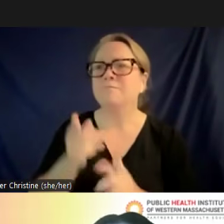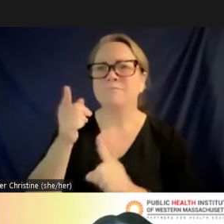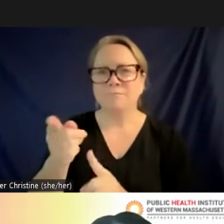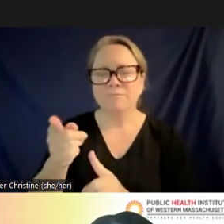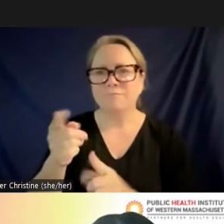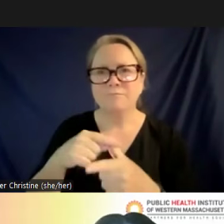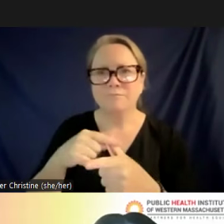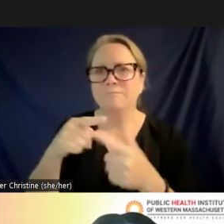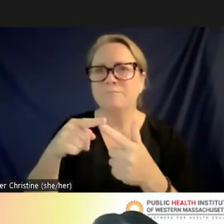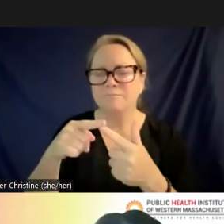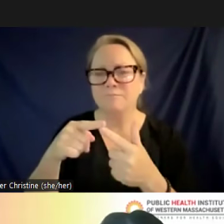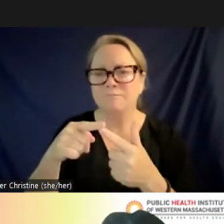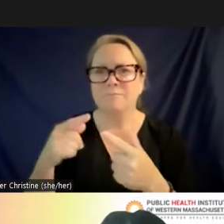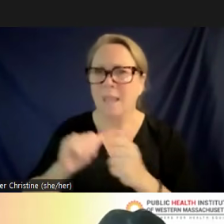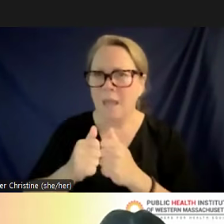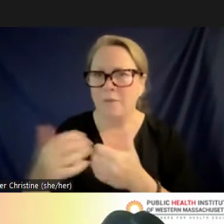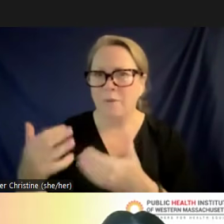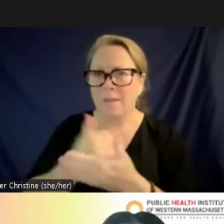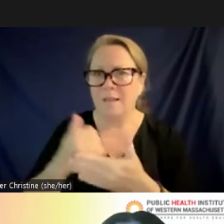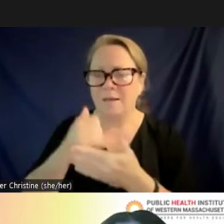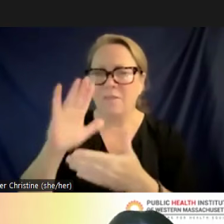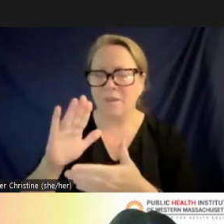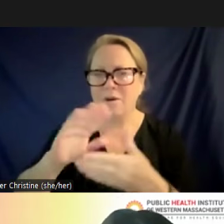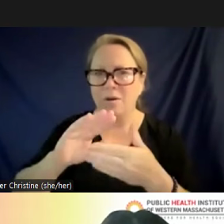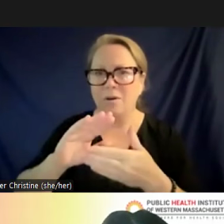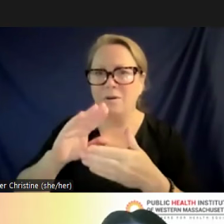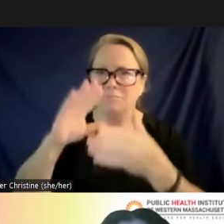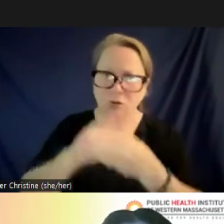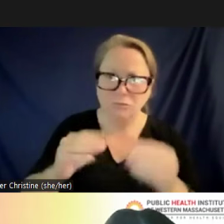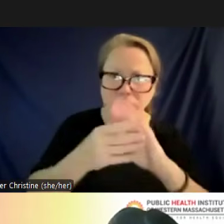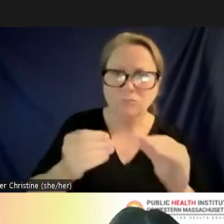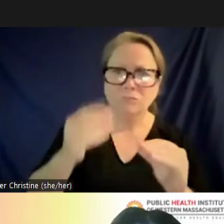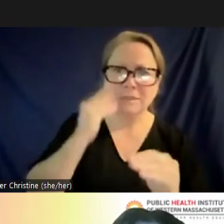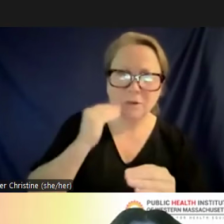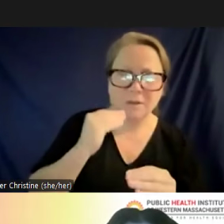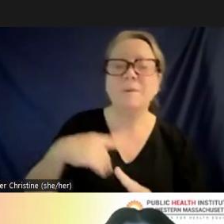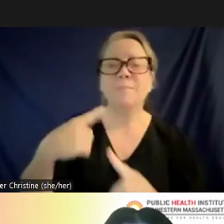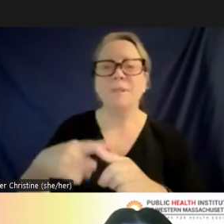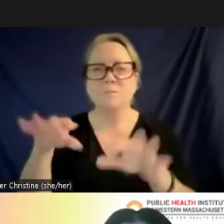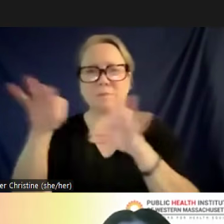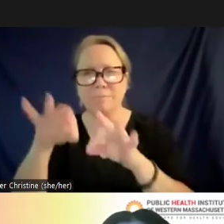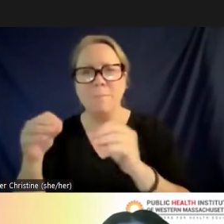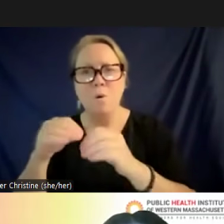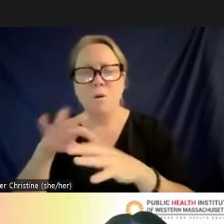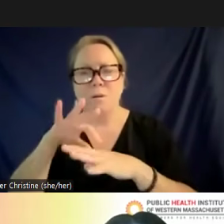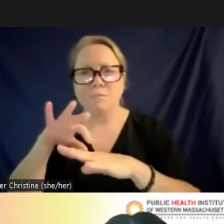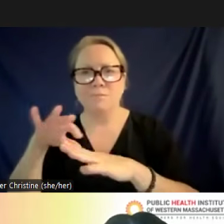doing while they were collecting their qualitative data. We also shared some more context about the survey.